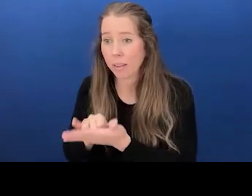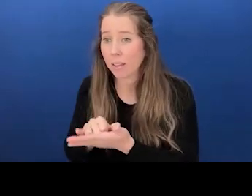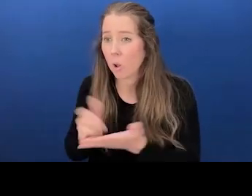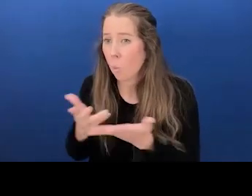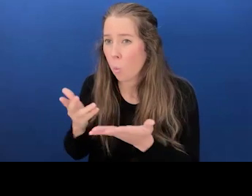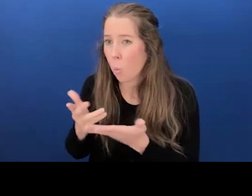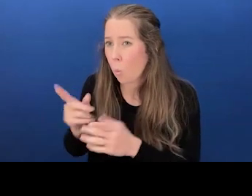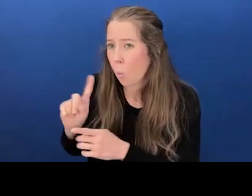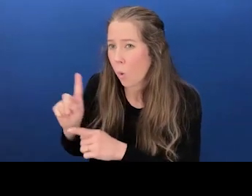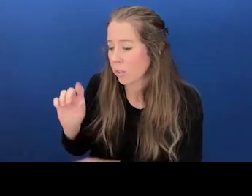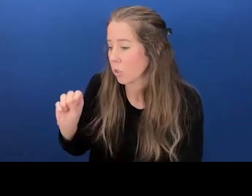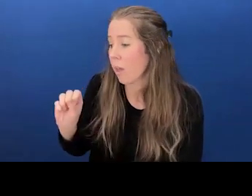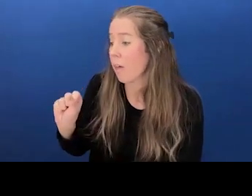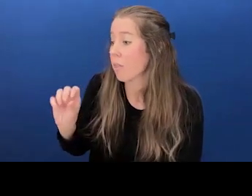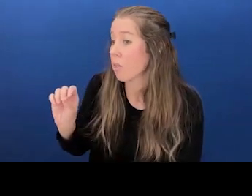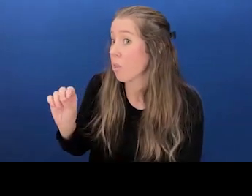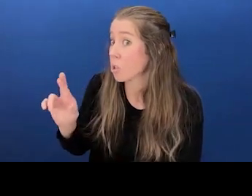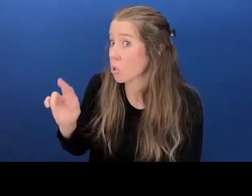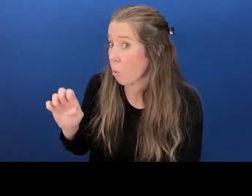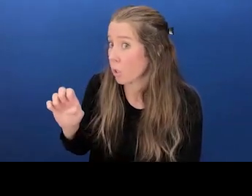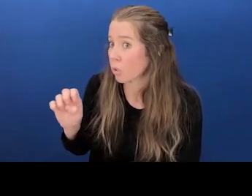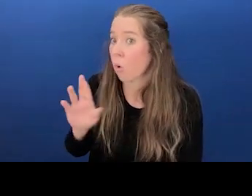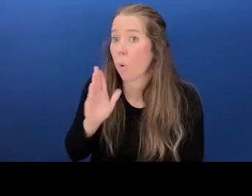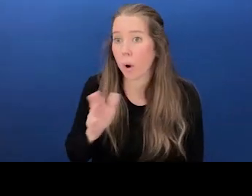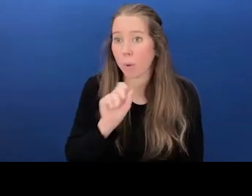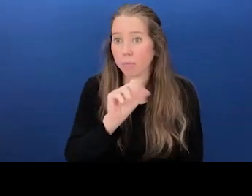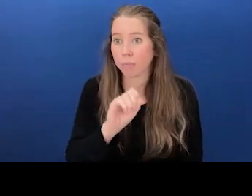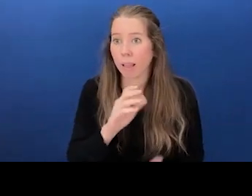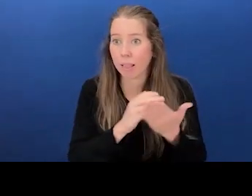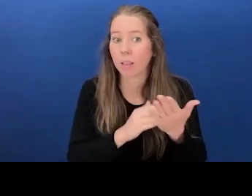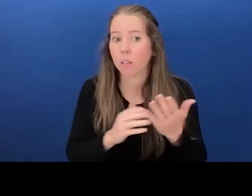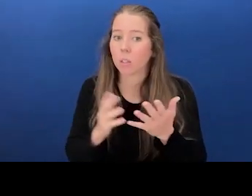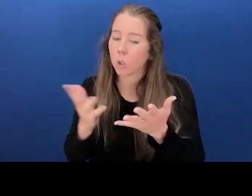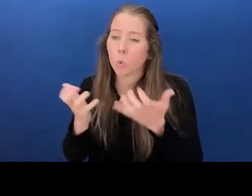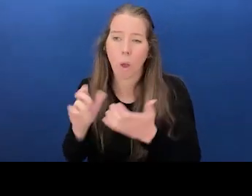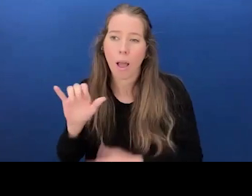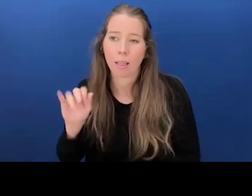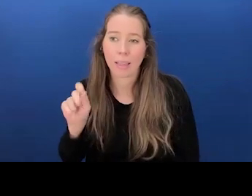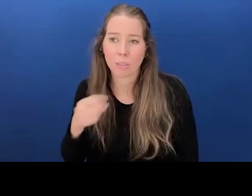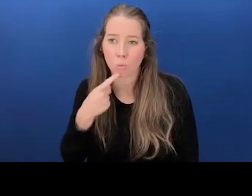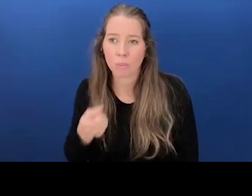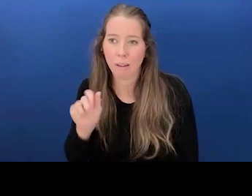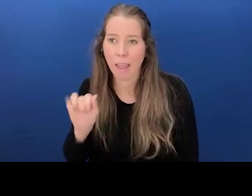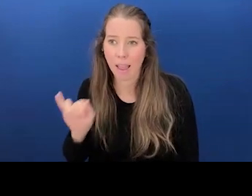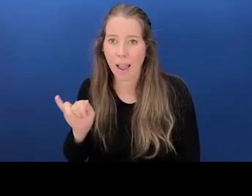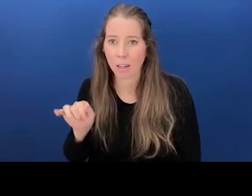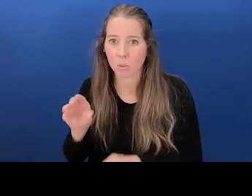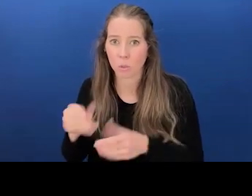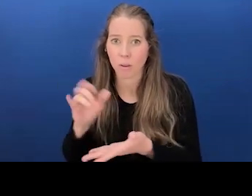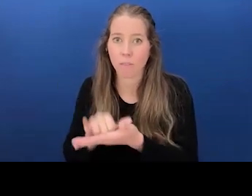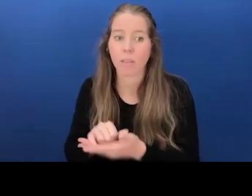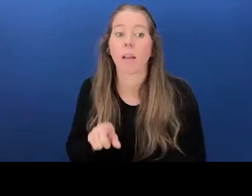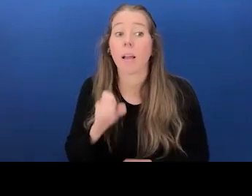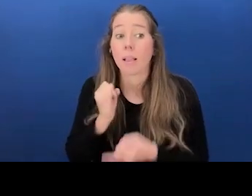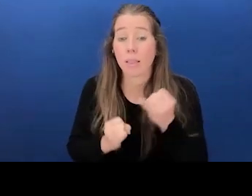for this information? And give it to me with links. Otherwise, it will literally give you a list of links. And then the last thing I'll just end with is